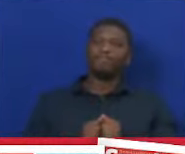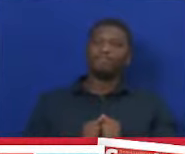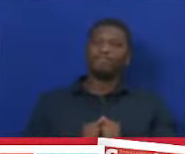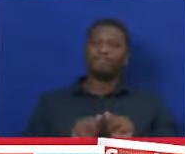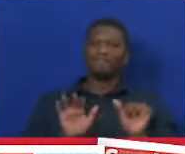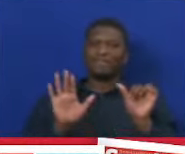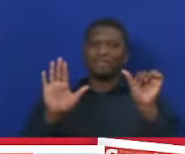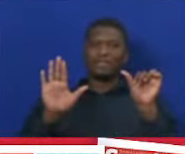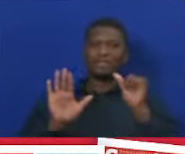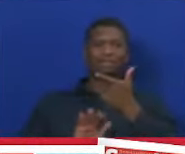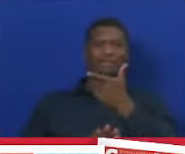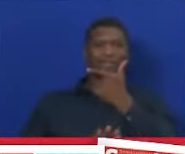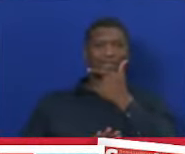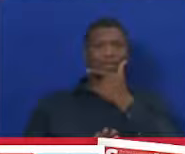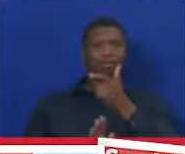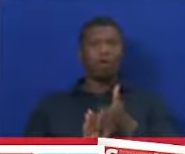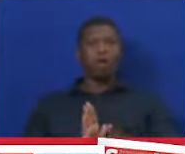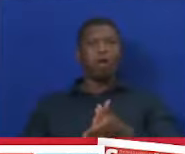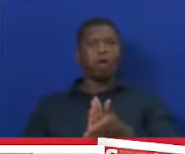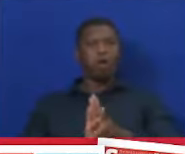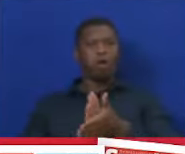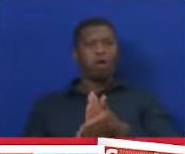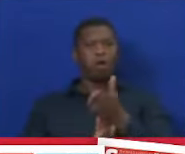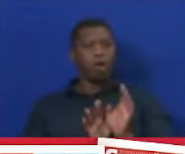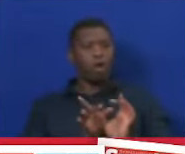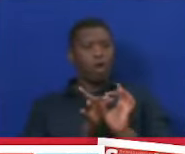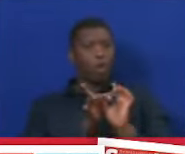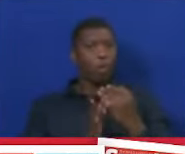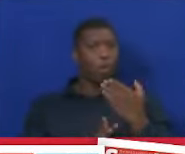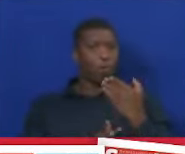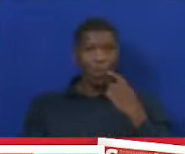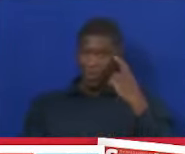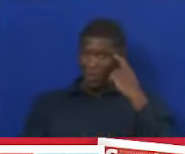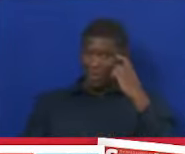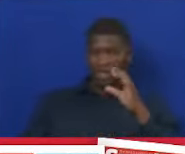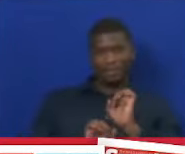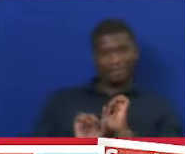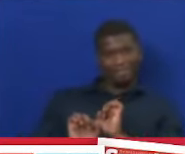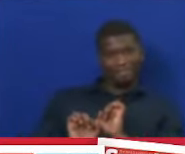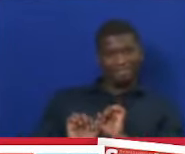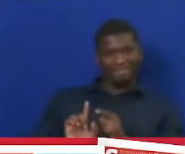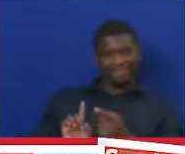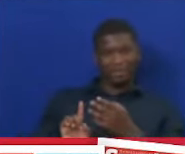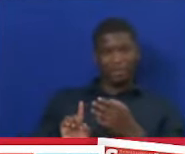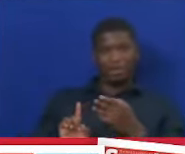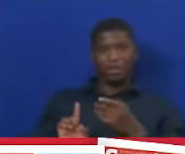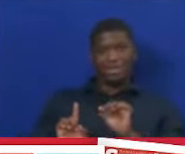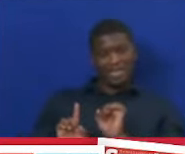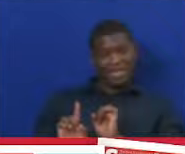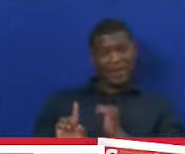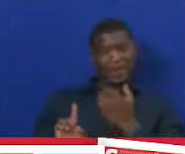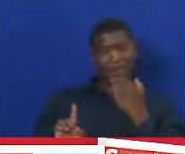the residence of Mr. Madlanga. With reference to paragraph 20,